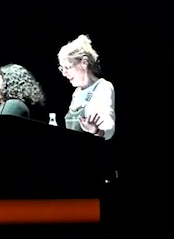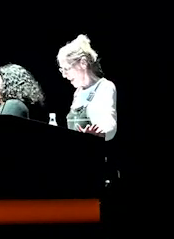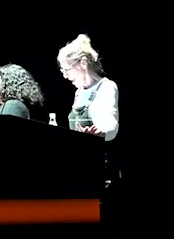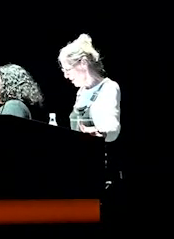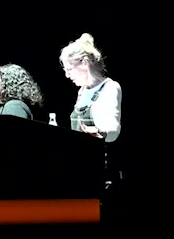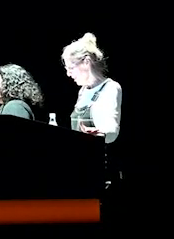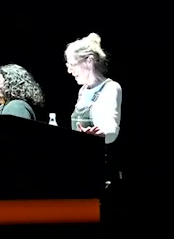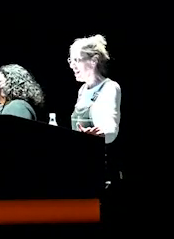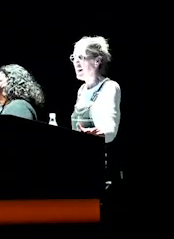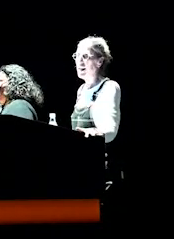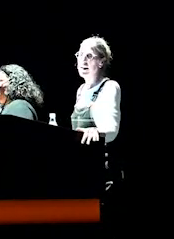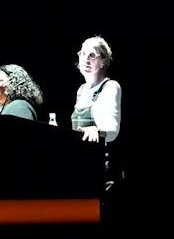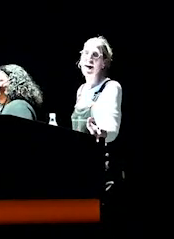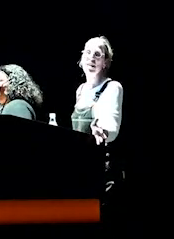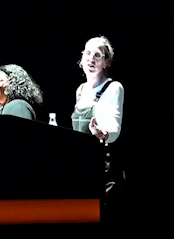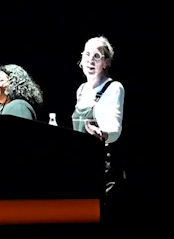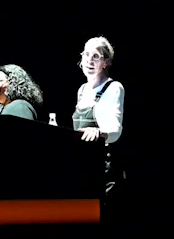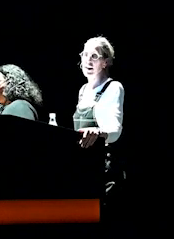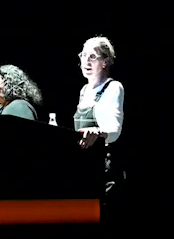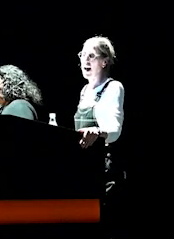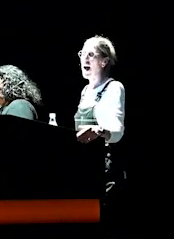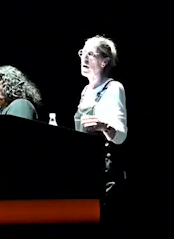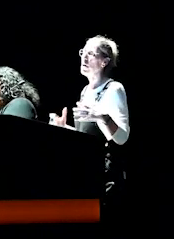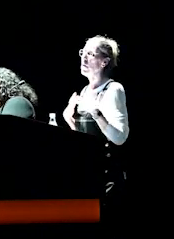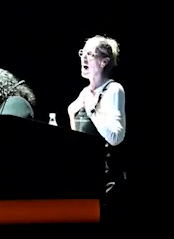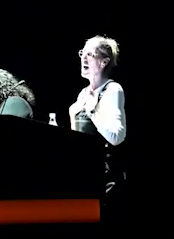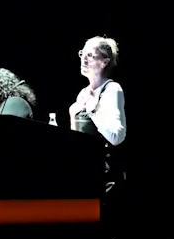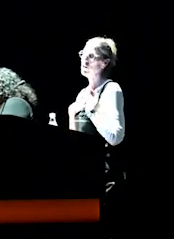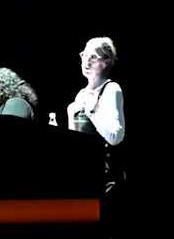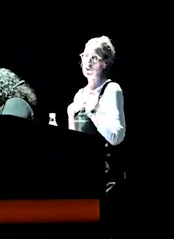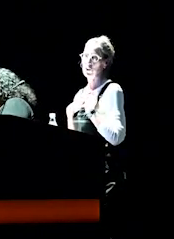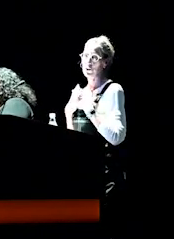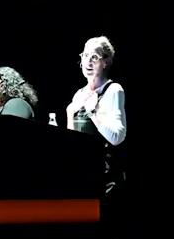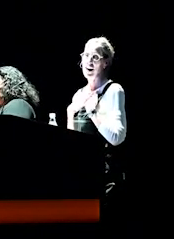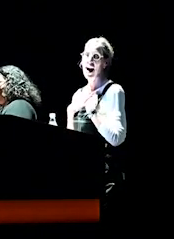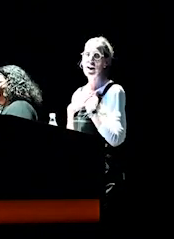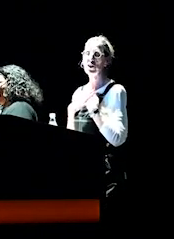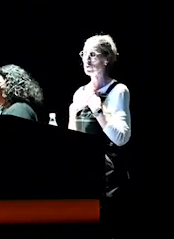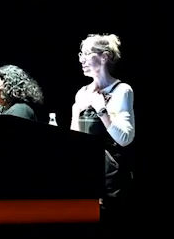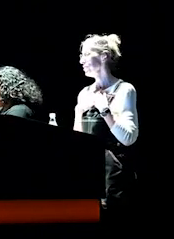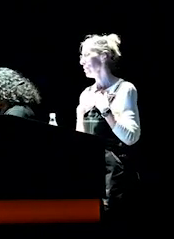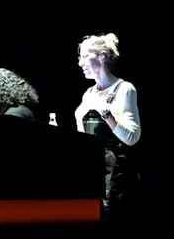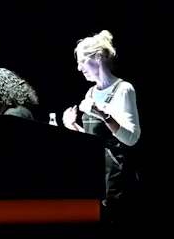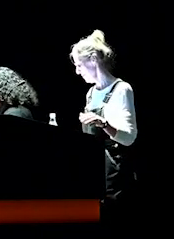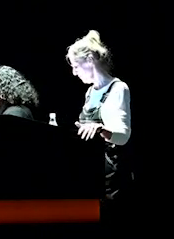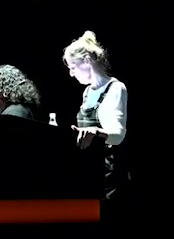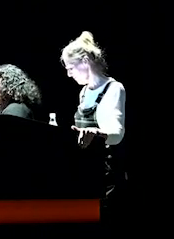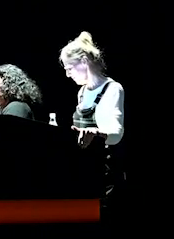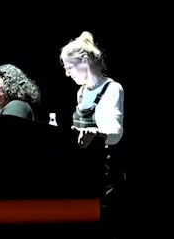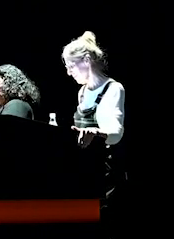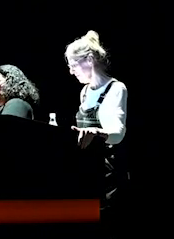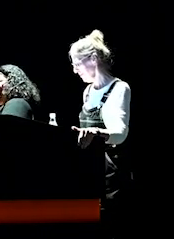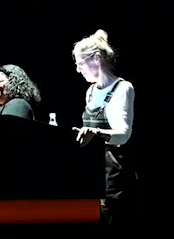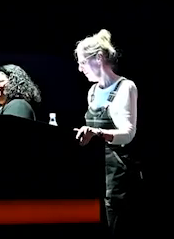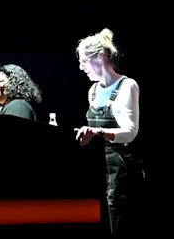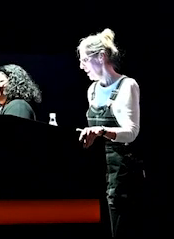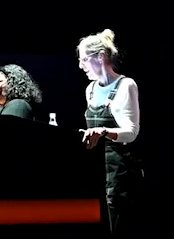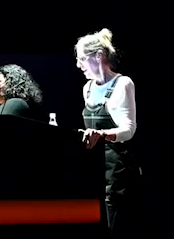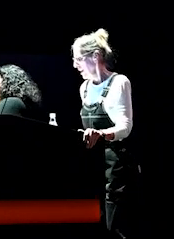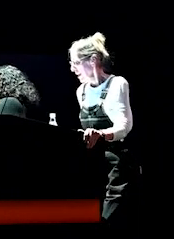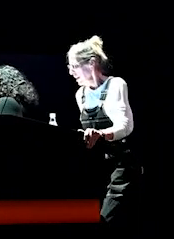engaging? Is it entertaining? Is it educating? How do you reach someone?